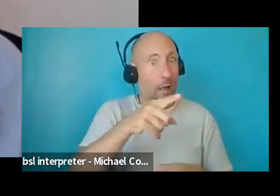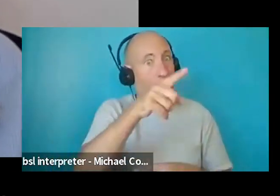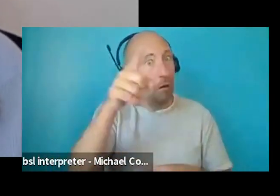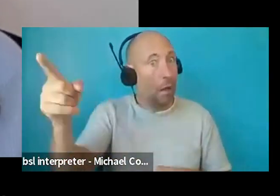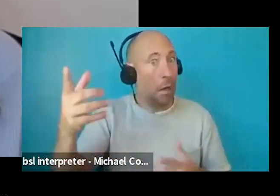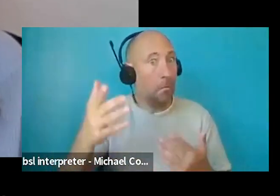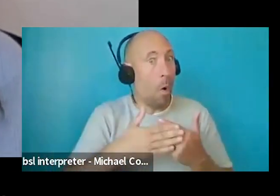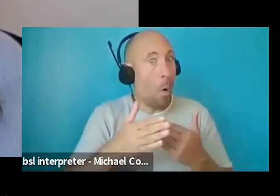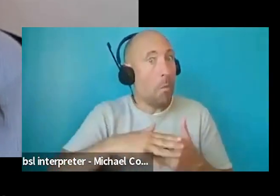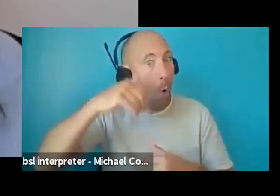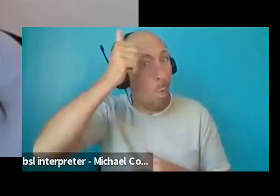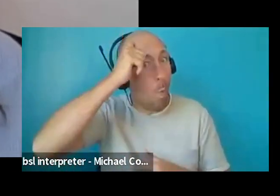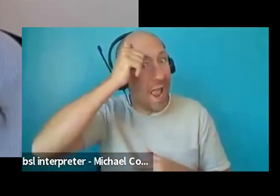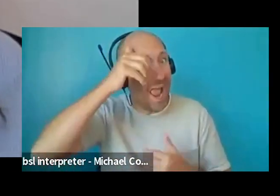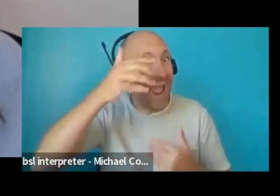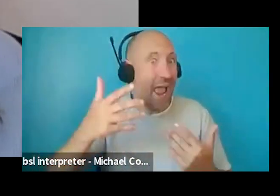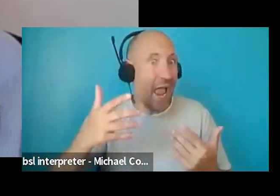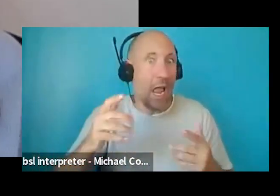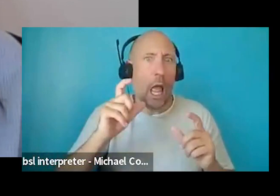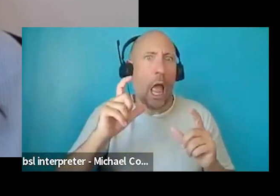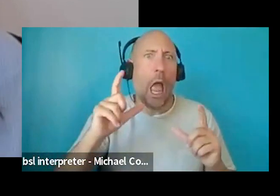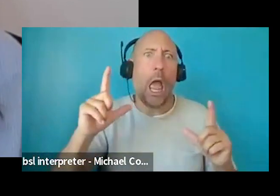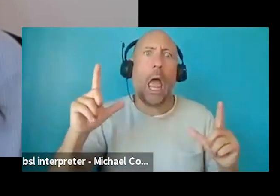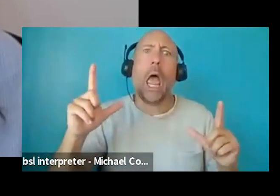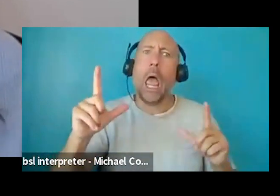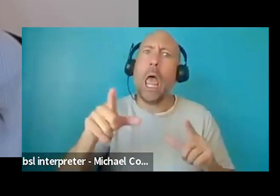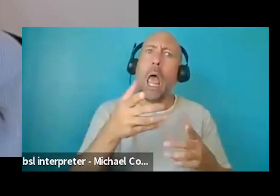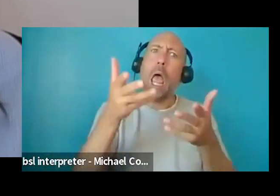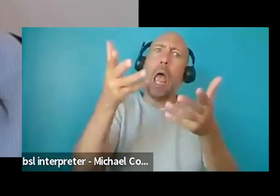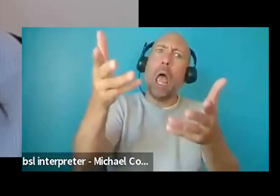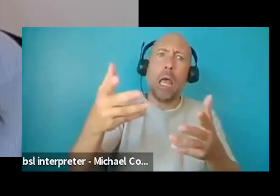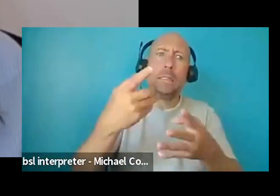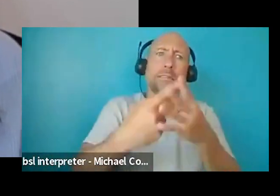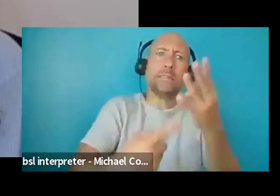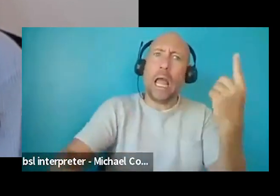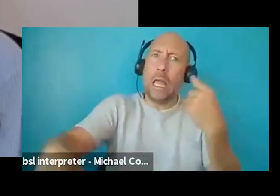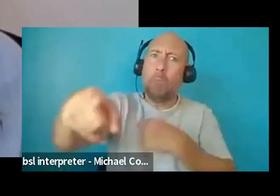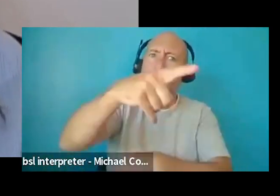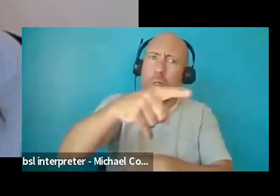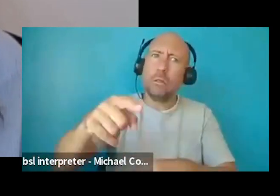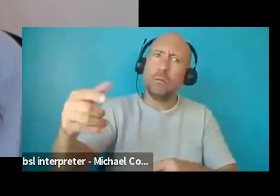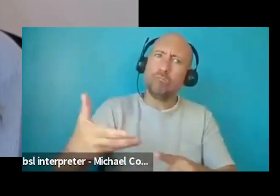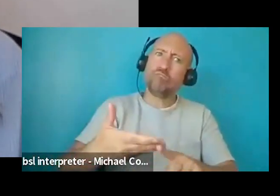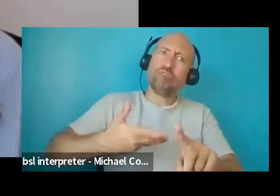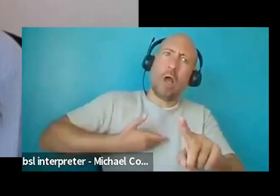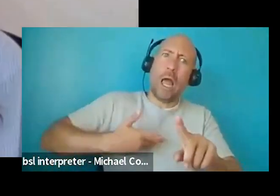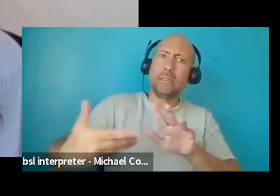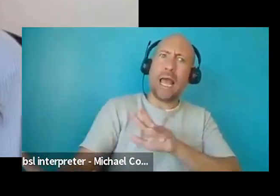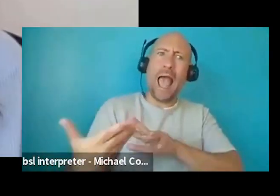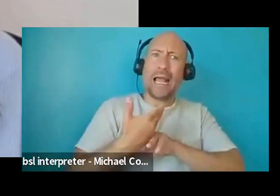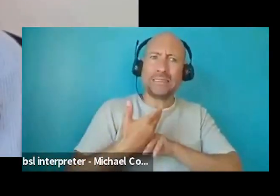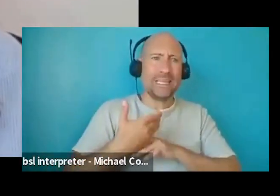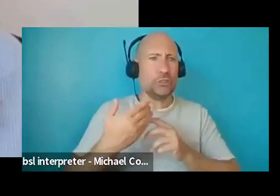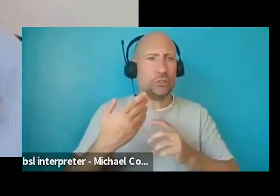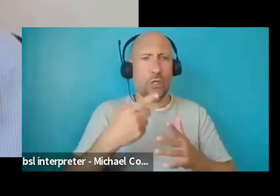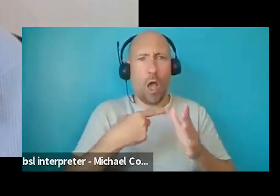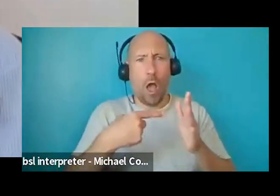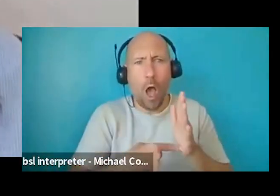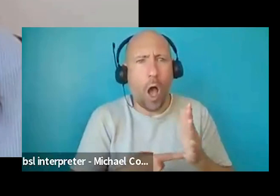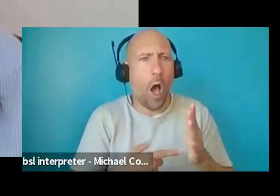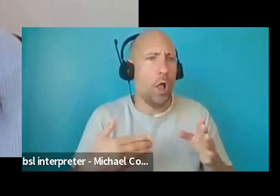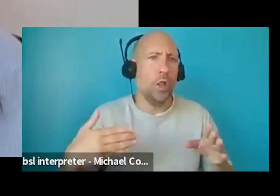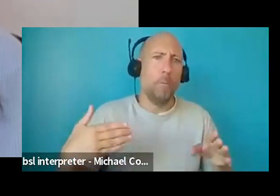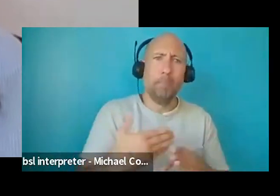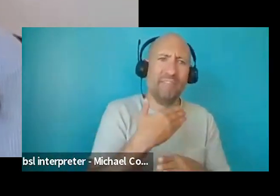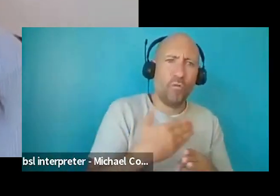for disabled people to gain access to the arts, to the performing arts, also